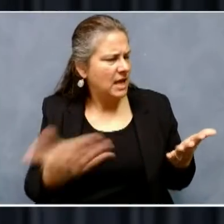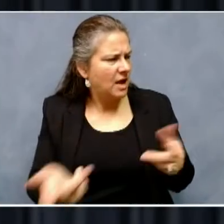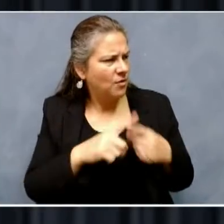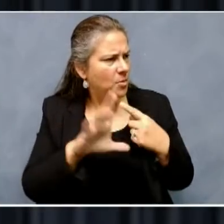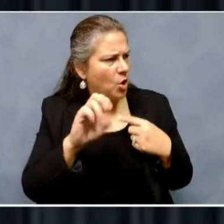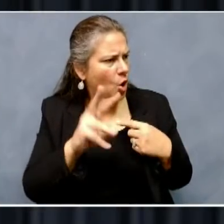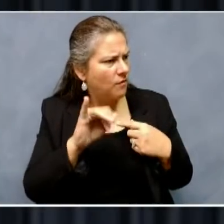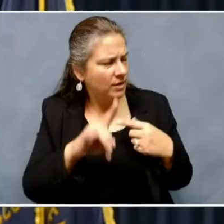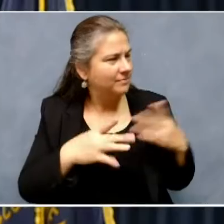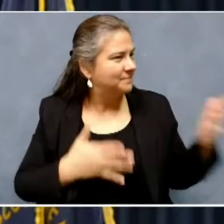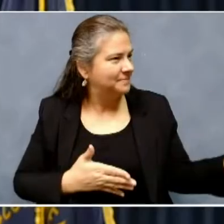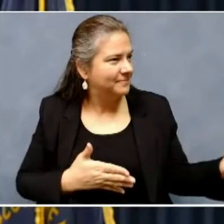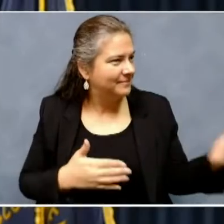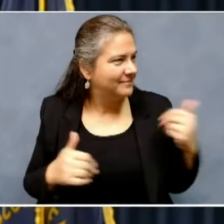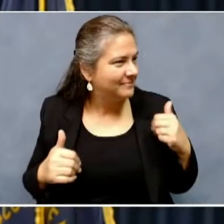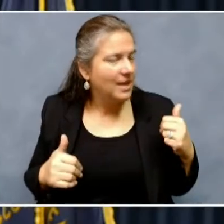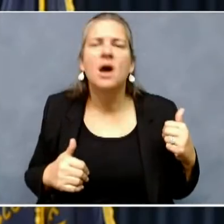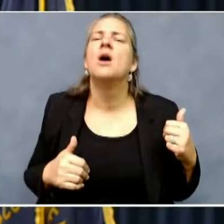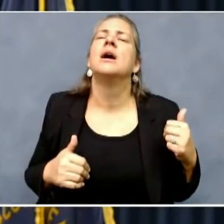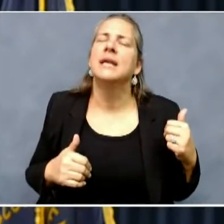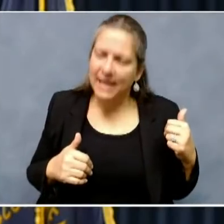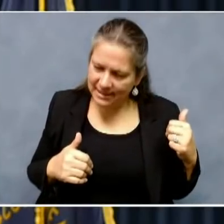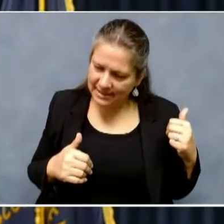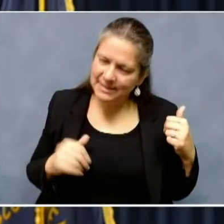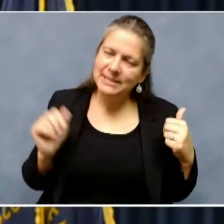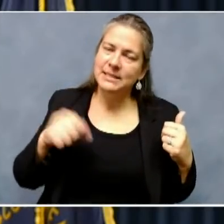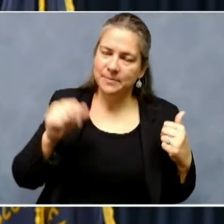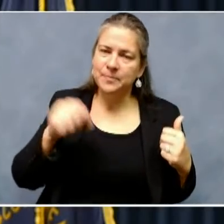Thank you. Yes,